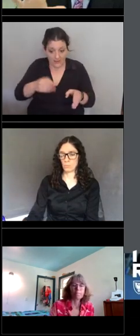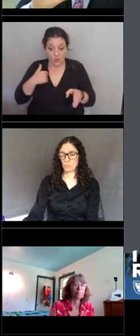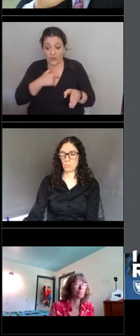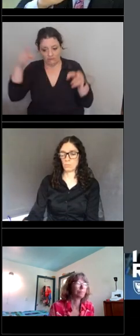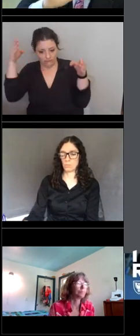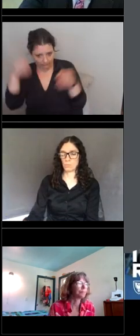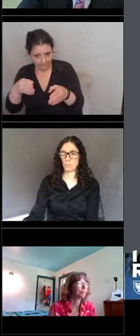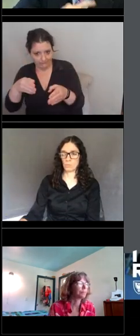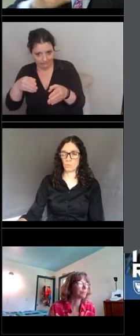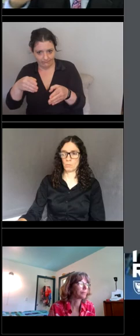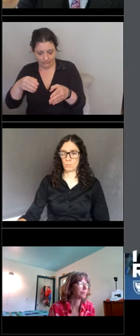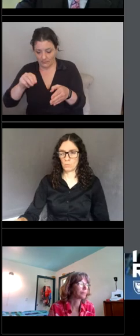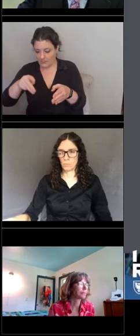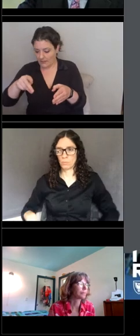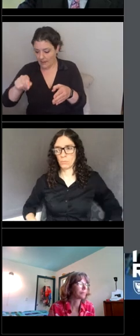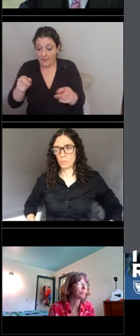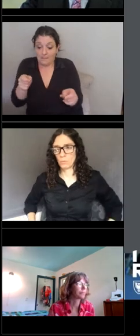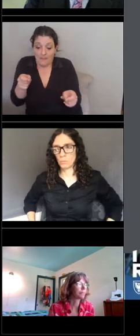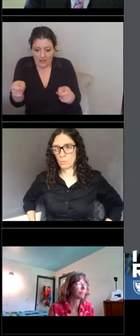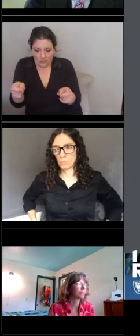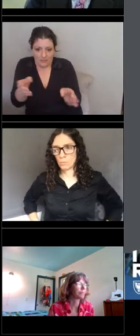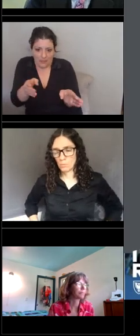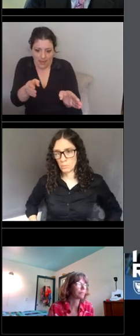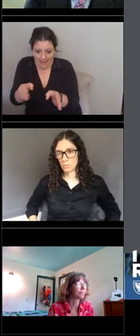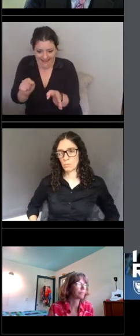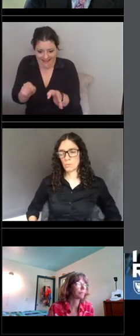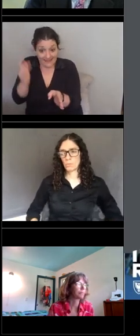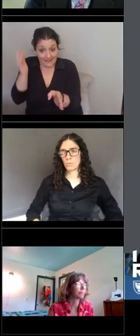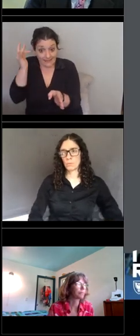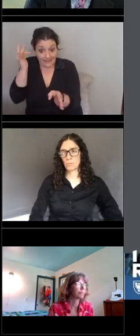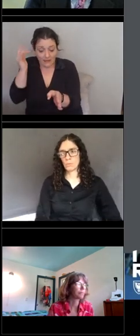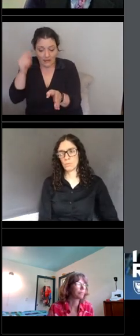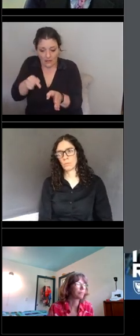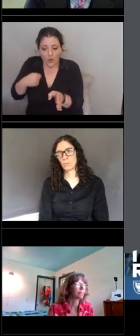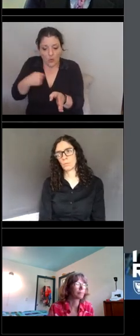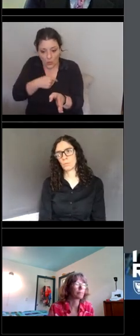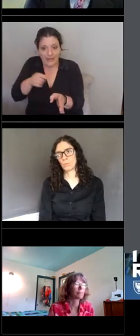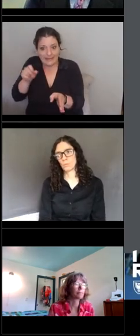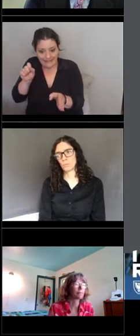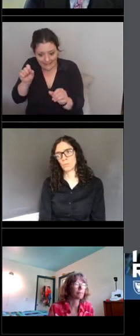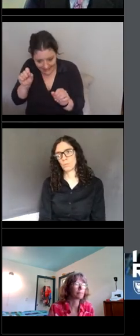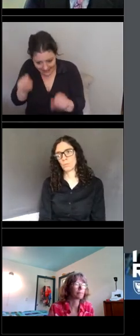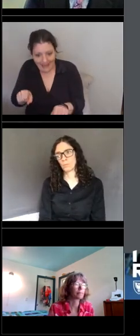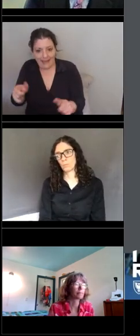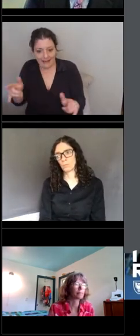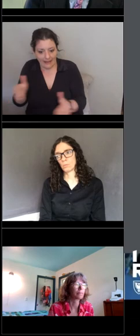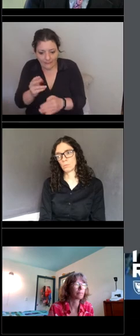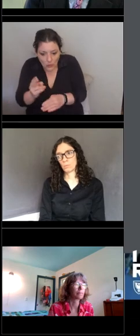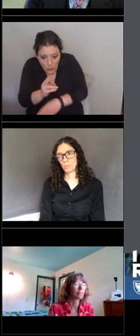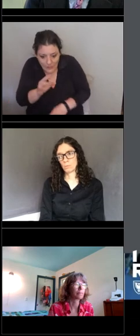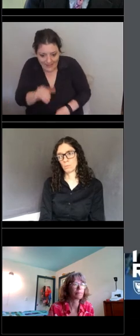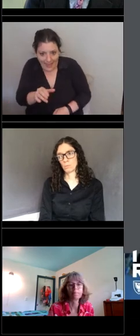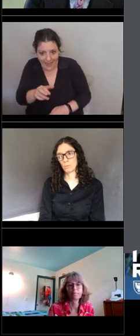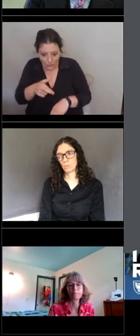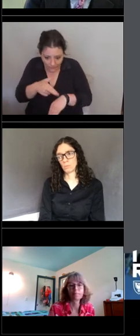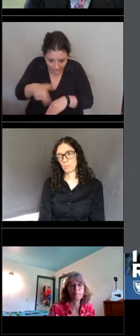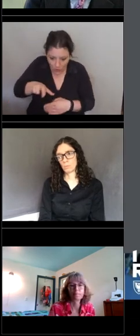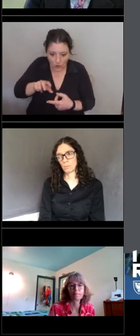that we can rely on or refer back to. And once incorporated into the management plan, the parks